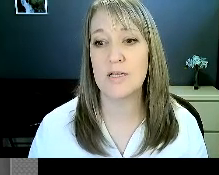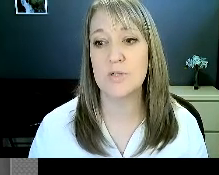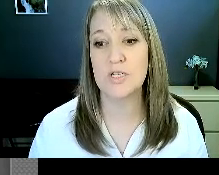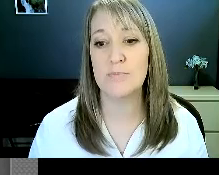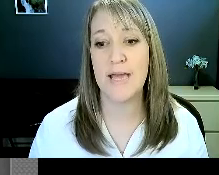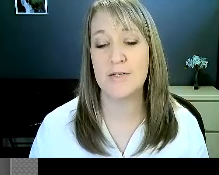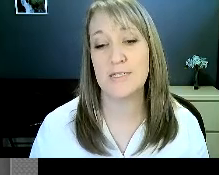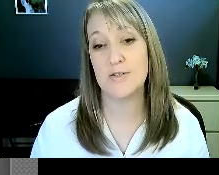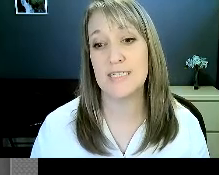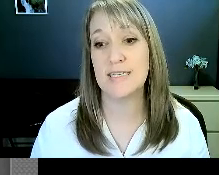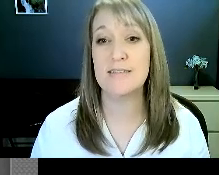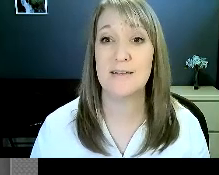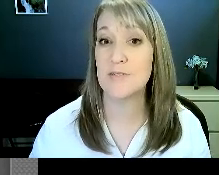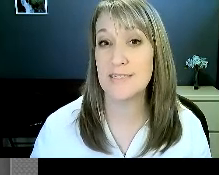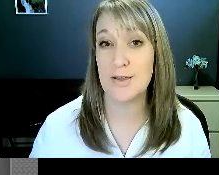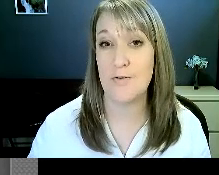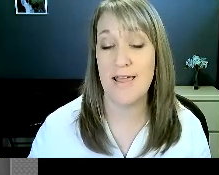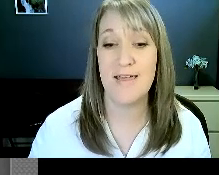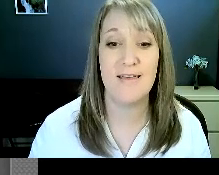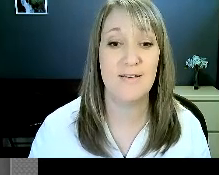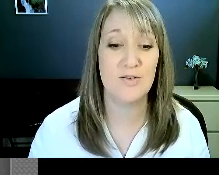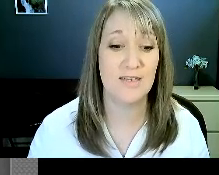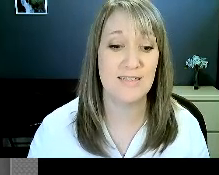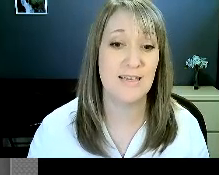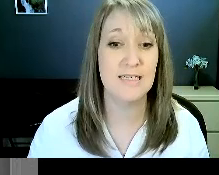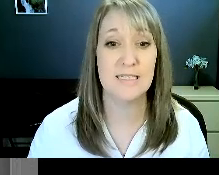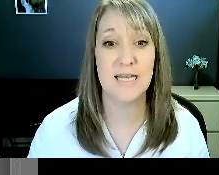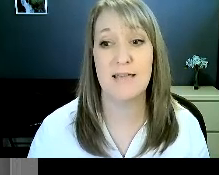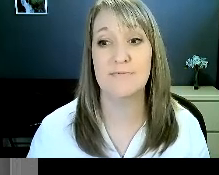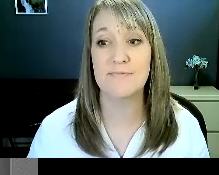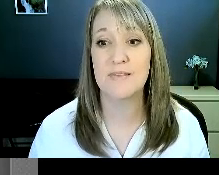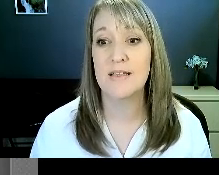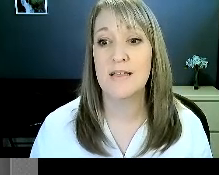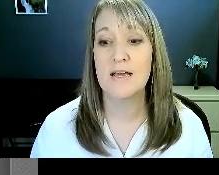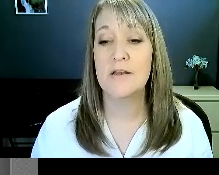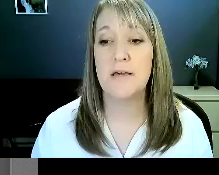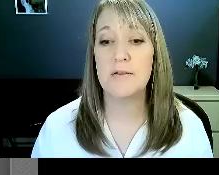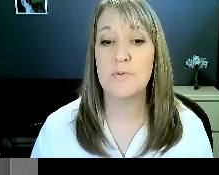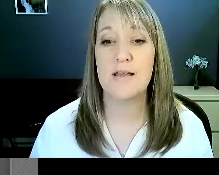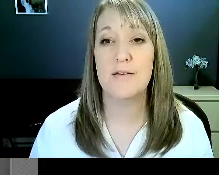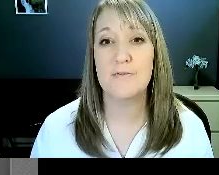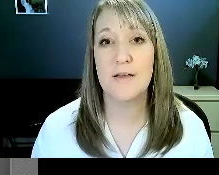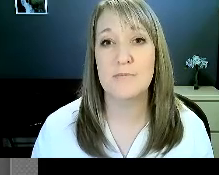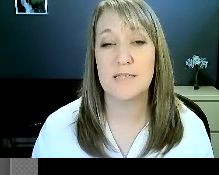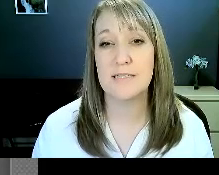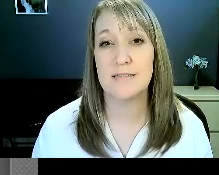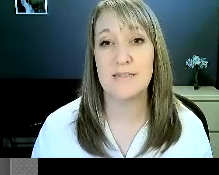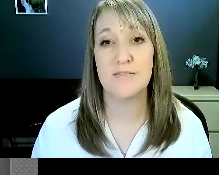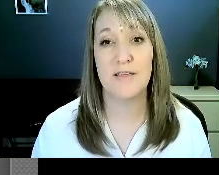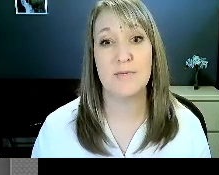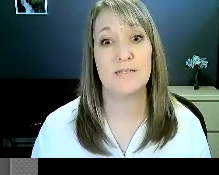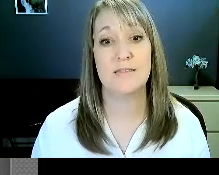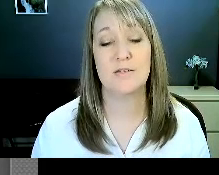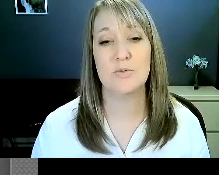of Market Bush and Battery Streets in San Francisco, and you can see it today. Another one of Douglas